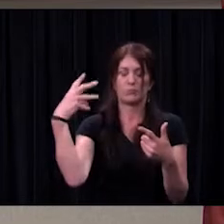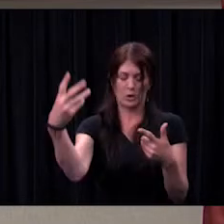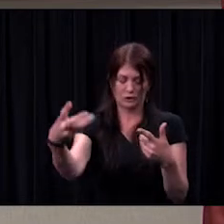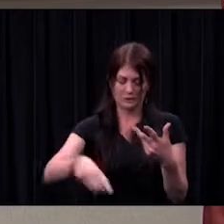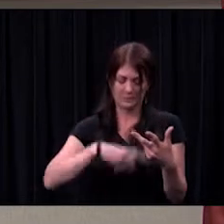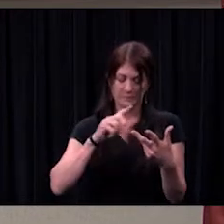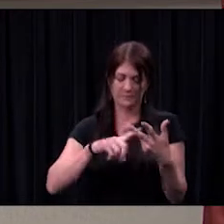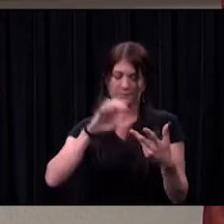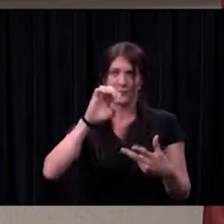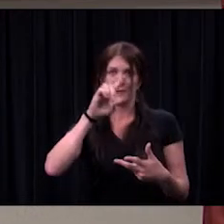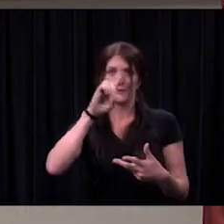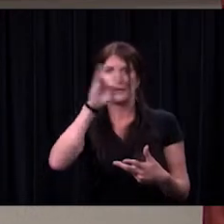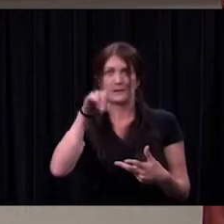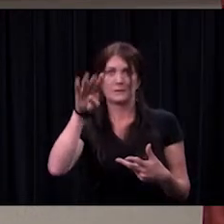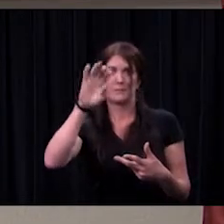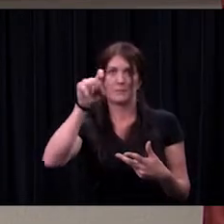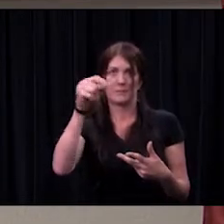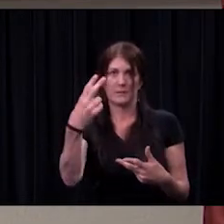come forward.